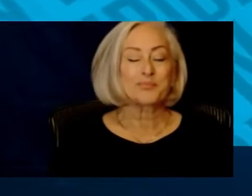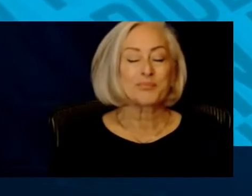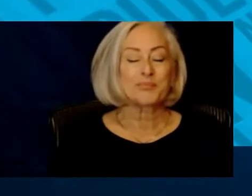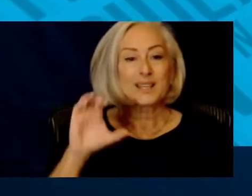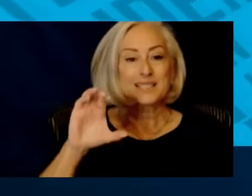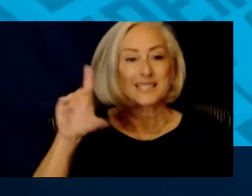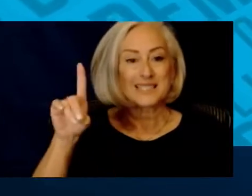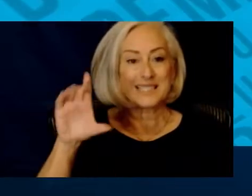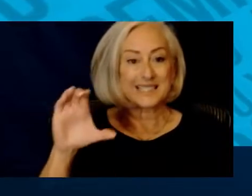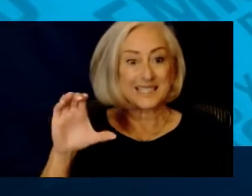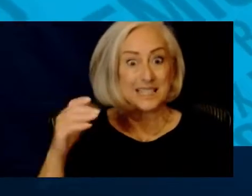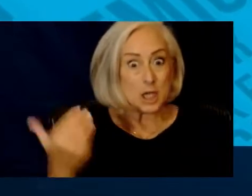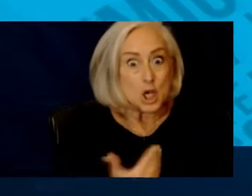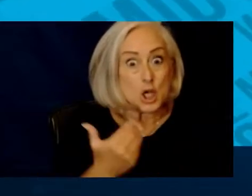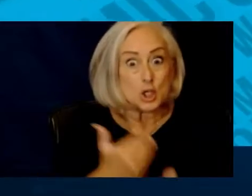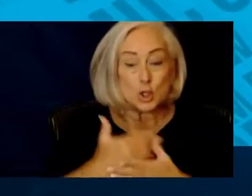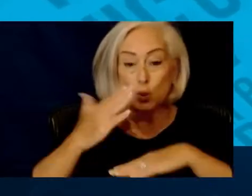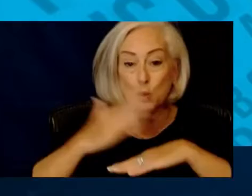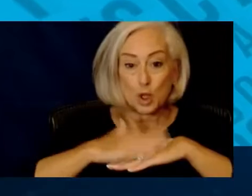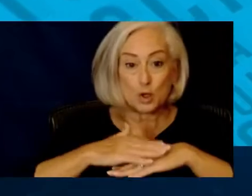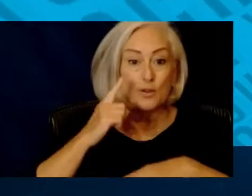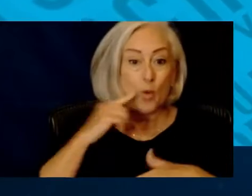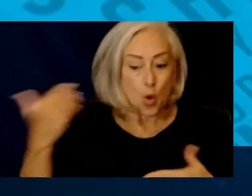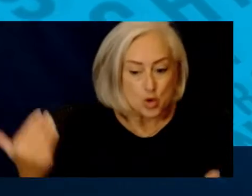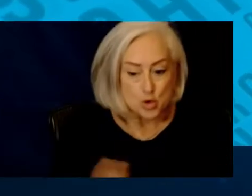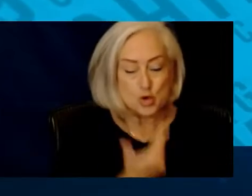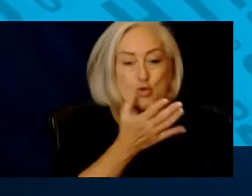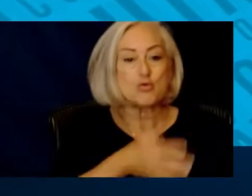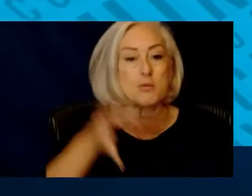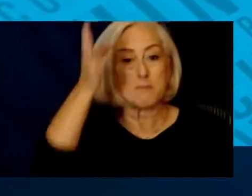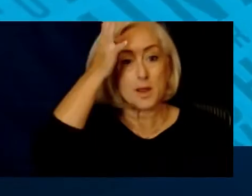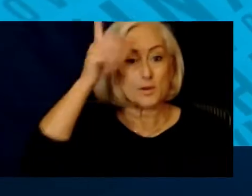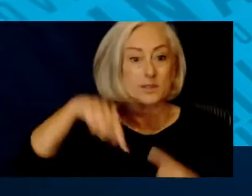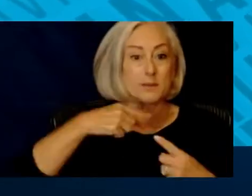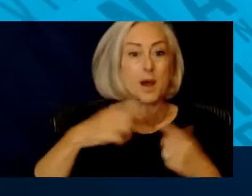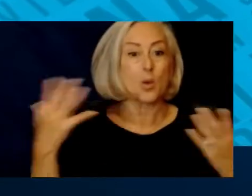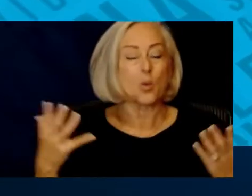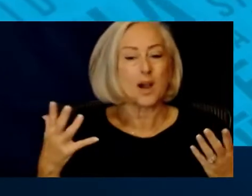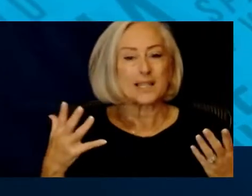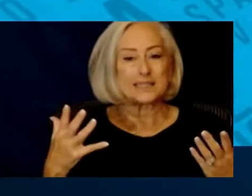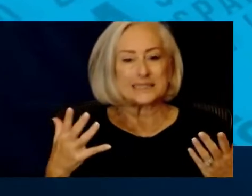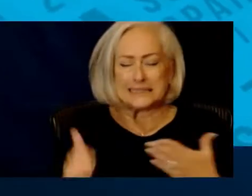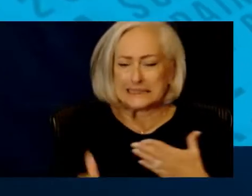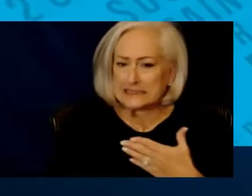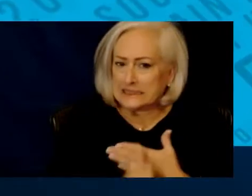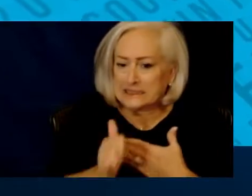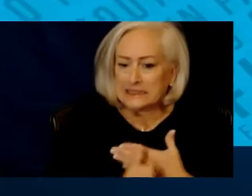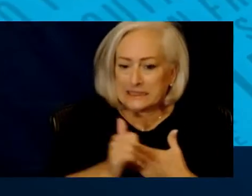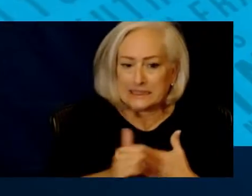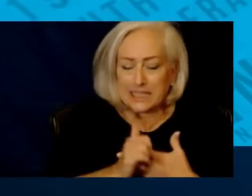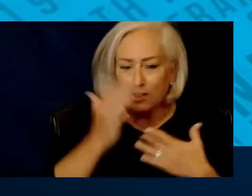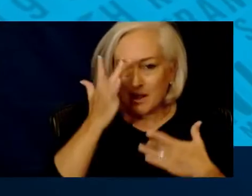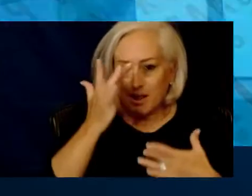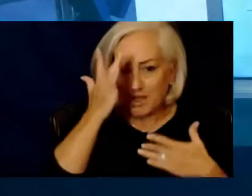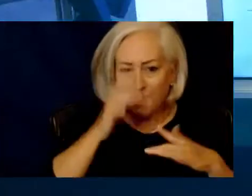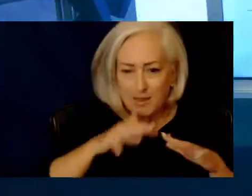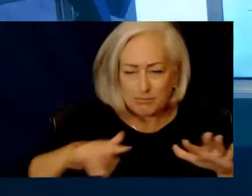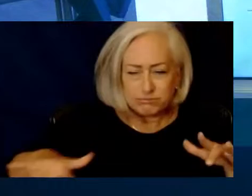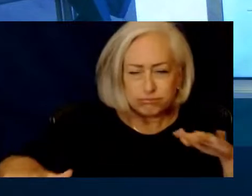new health alert for new parents. It's about a dangerous pathogen circulating around the U.S. called, I'm going to try and say